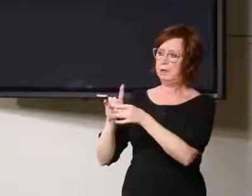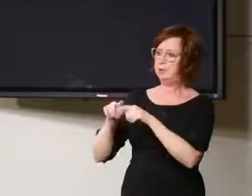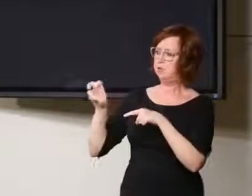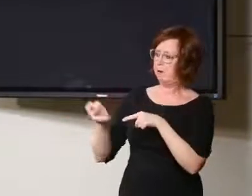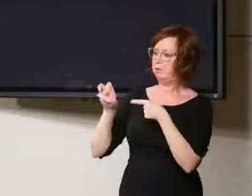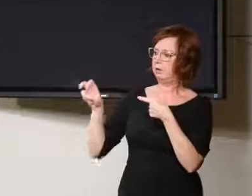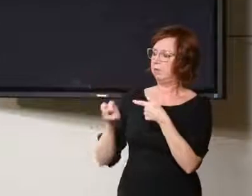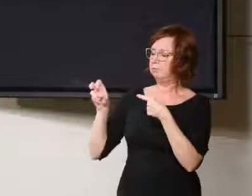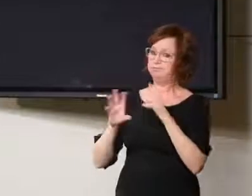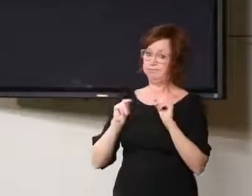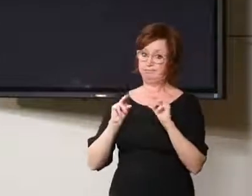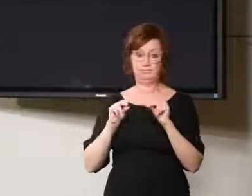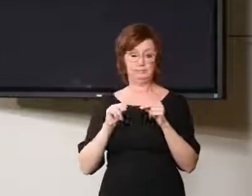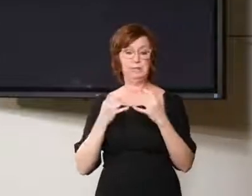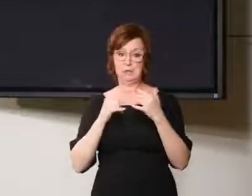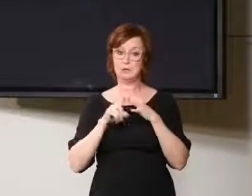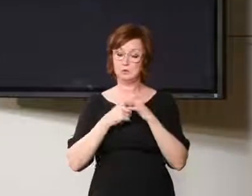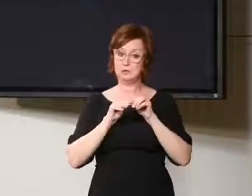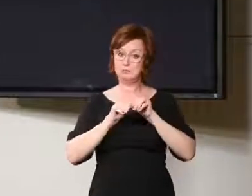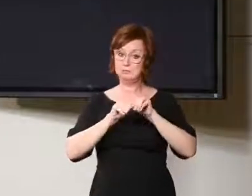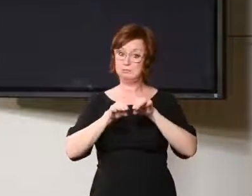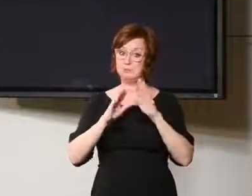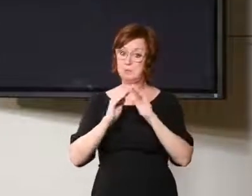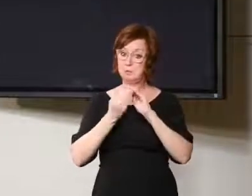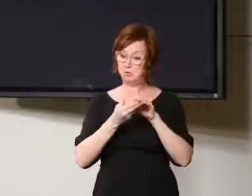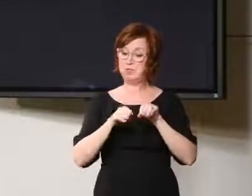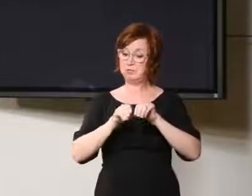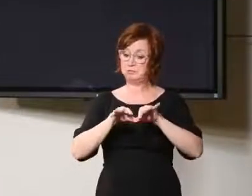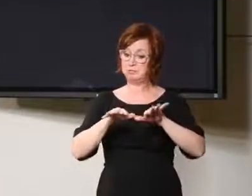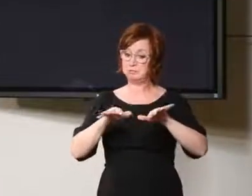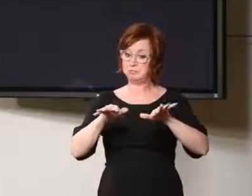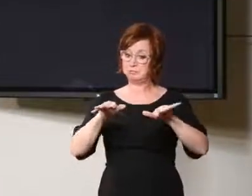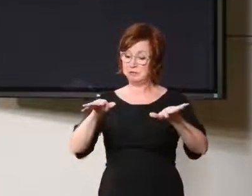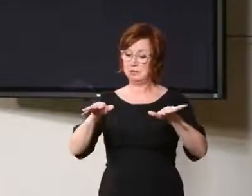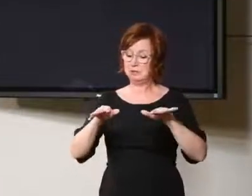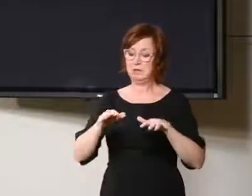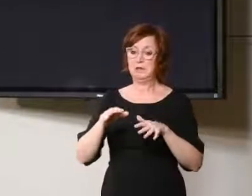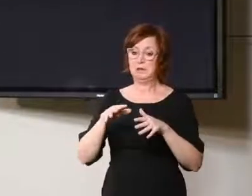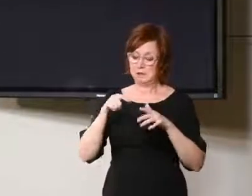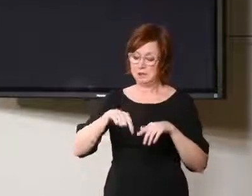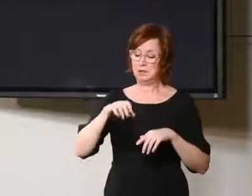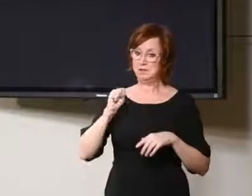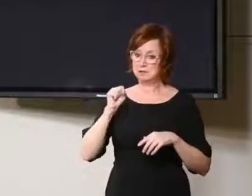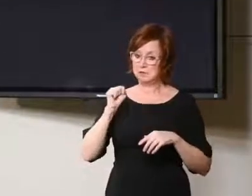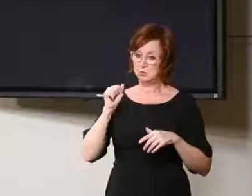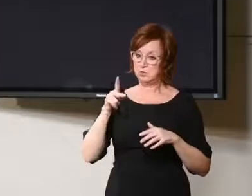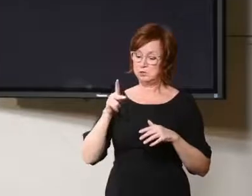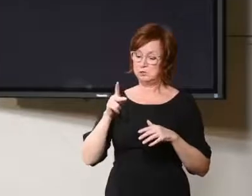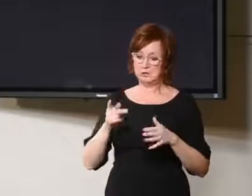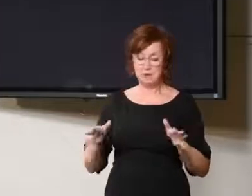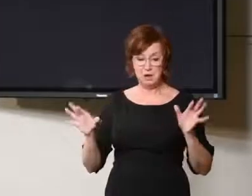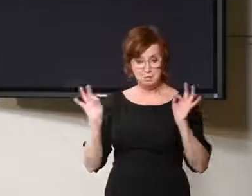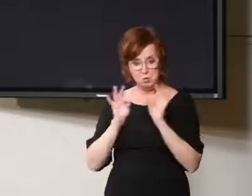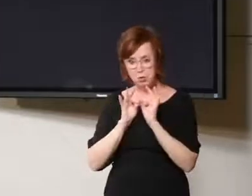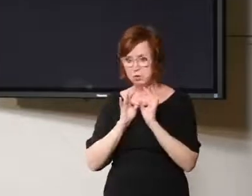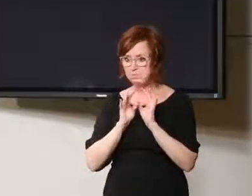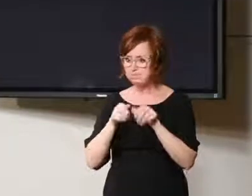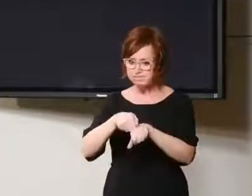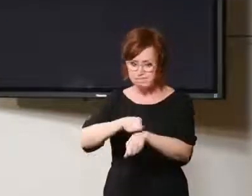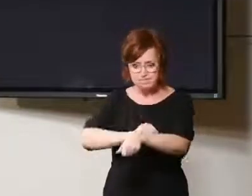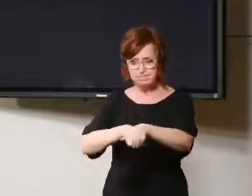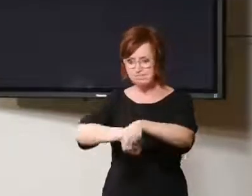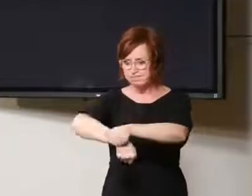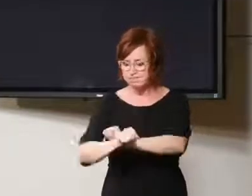COVID-19 now as a risk in Saskatchewan, and we need to redouble our efforts to protect ourselves, to protect those who are more